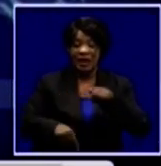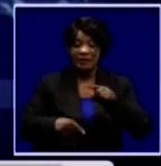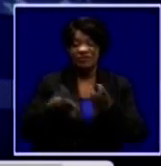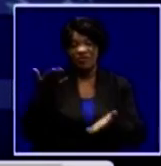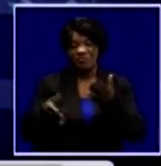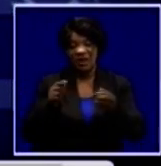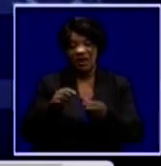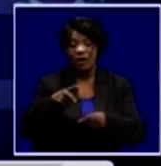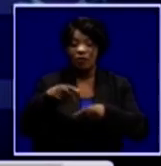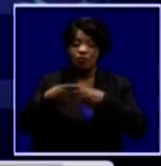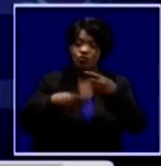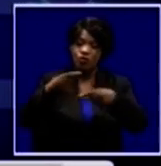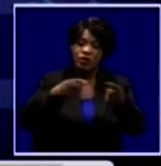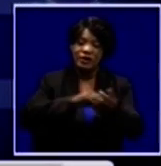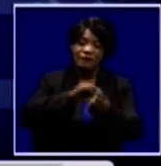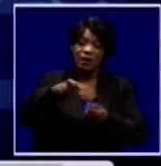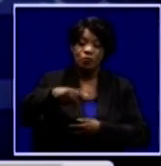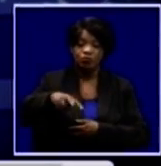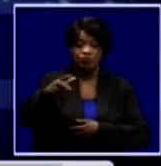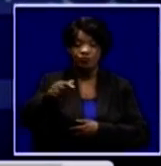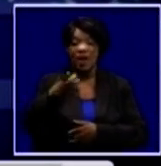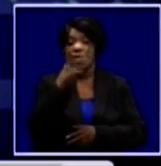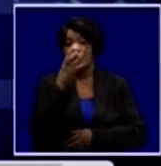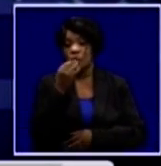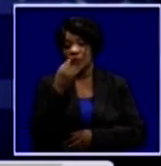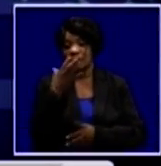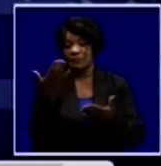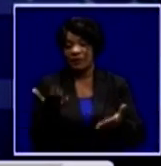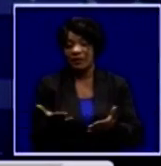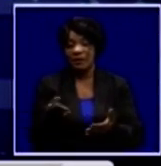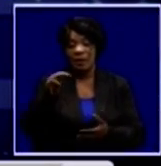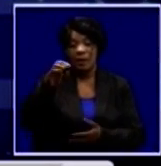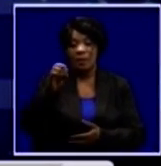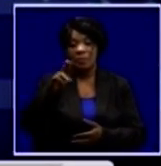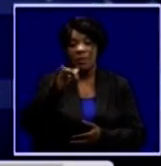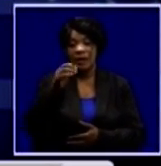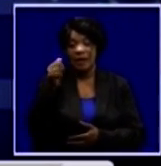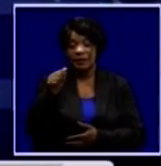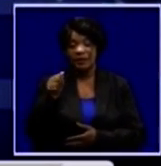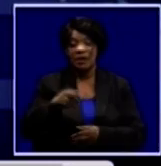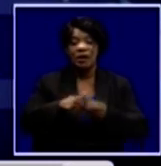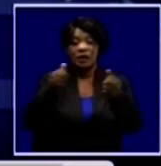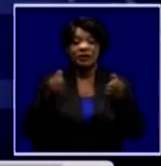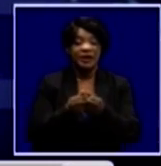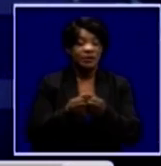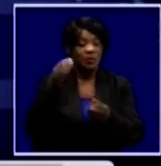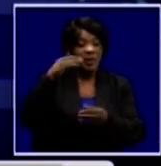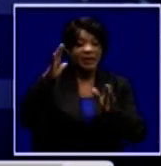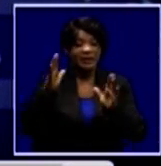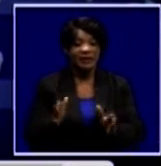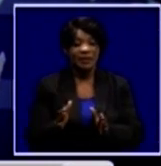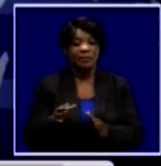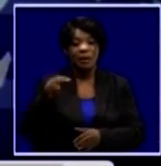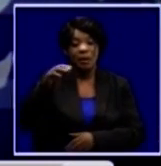distances to access the inputs. He was speaking when Neria's Investments General Manager Martin Chai-Katisha